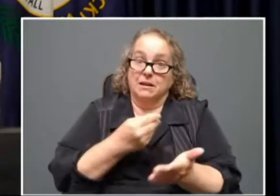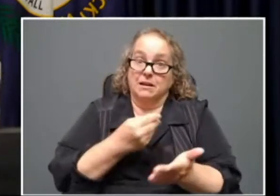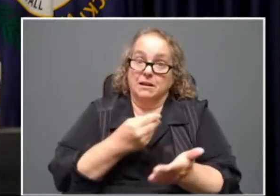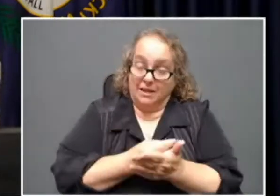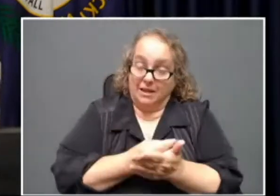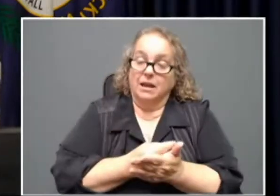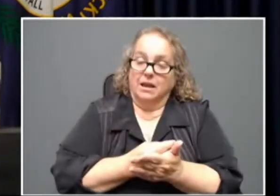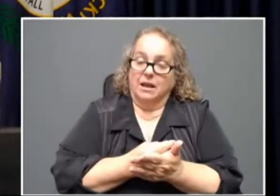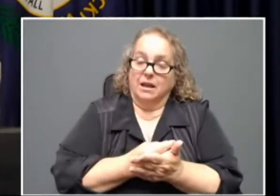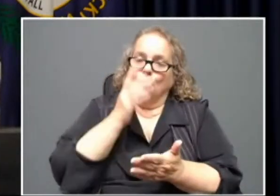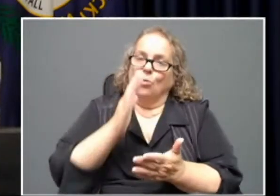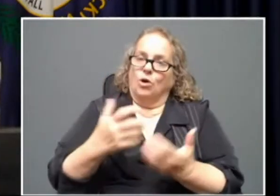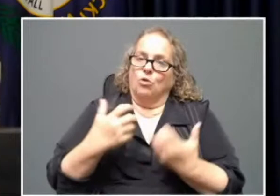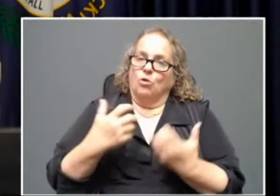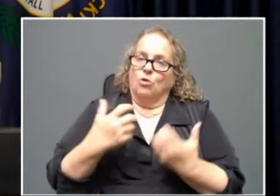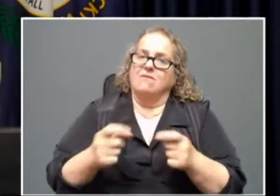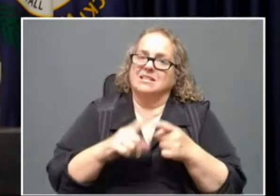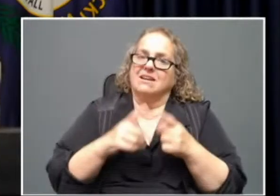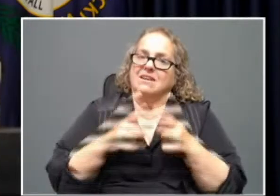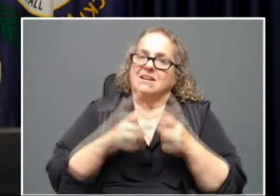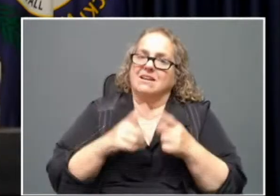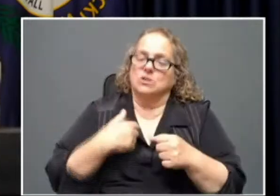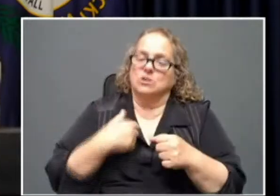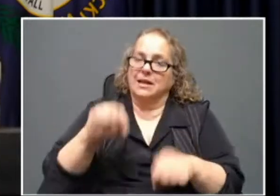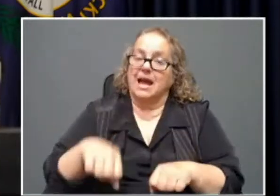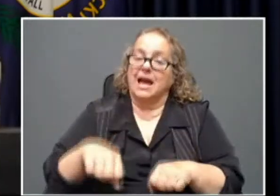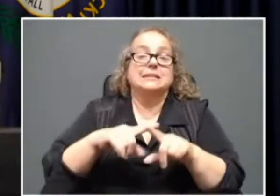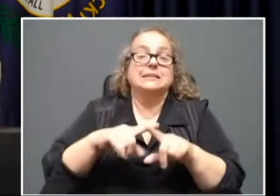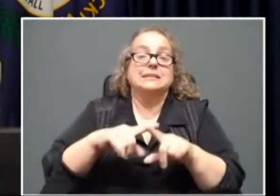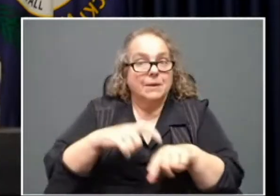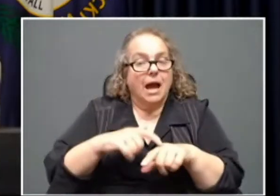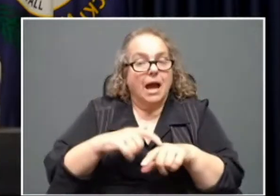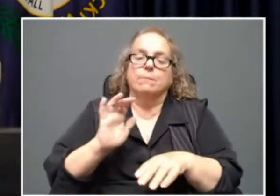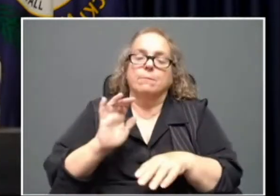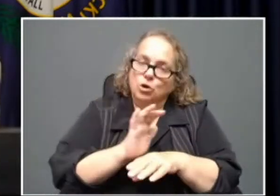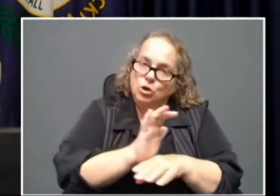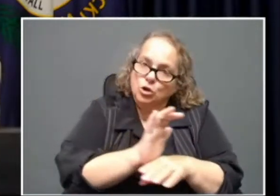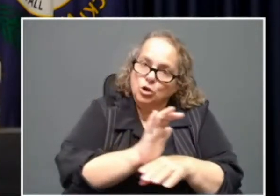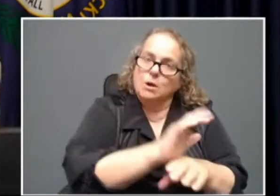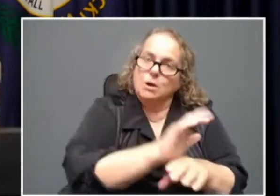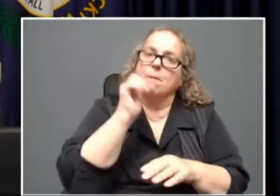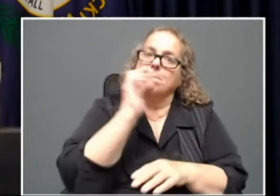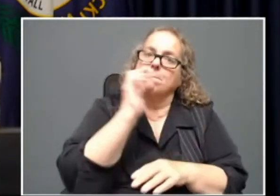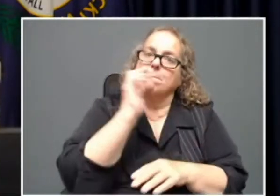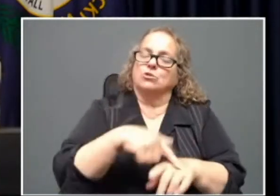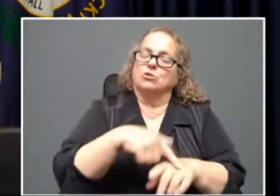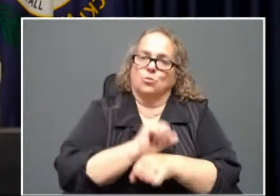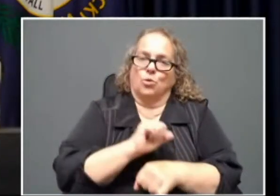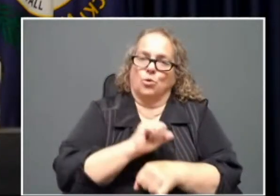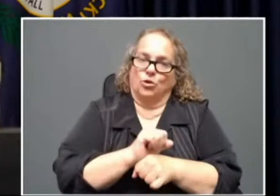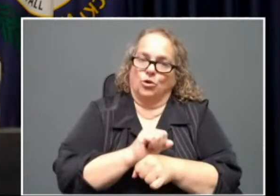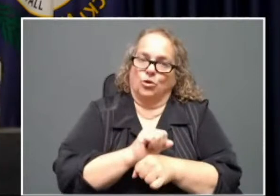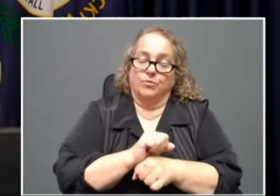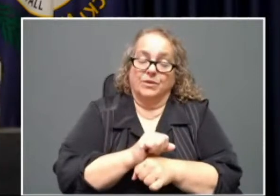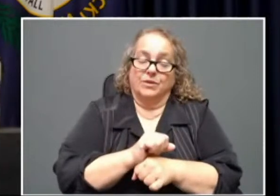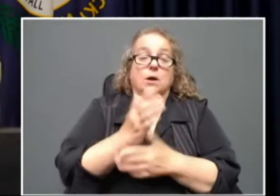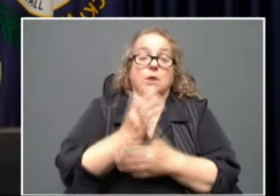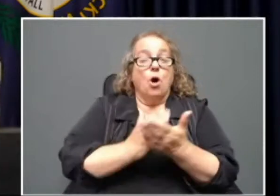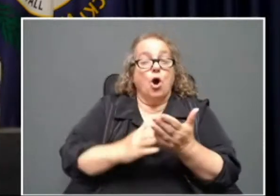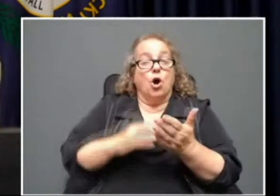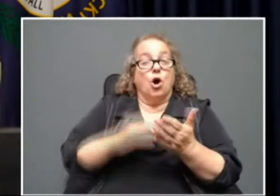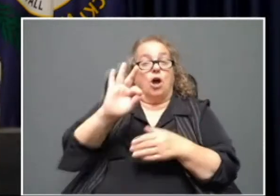time getting people back into the workforce. Part of the workforce issue is, remember that the